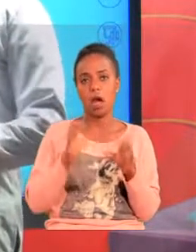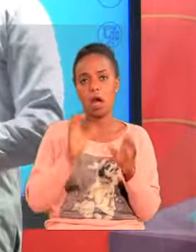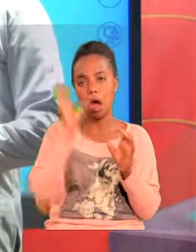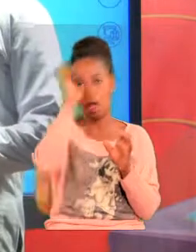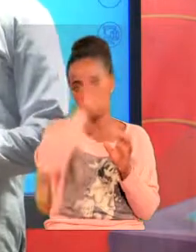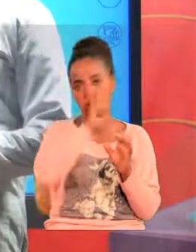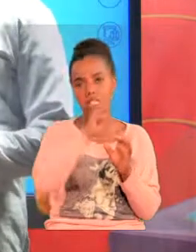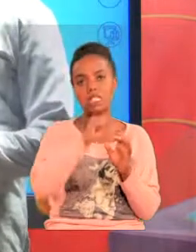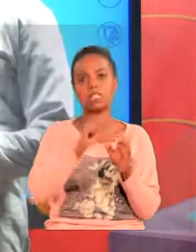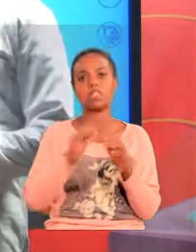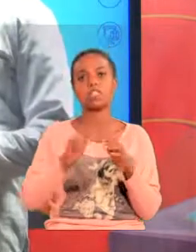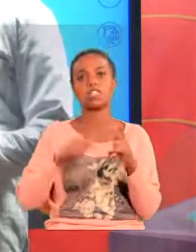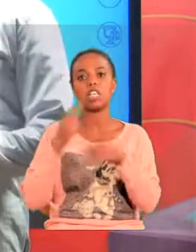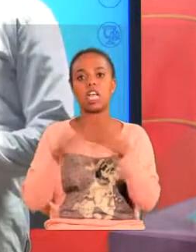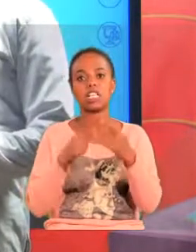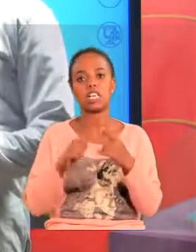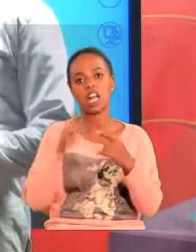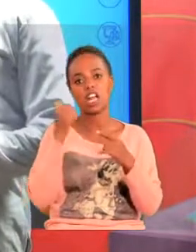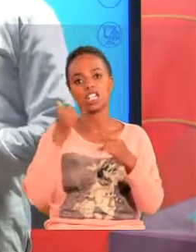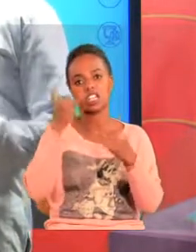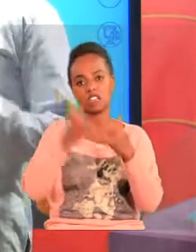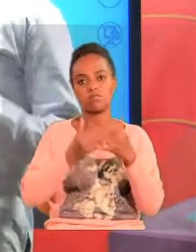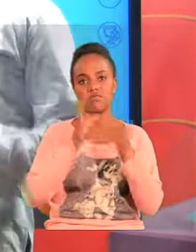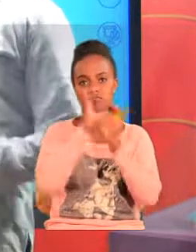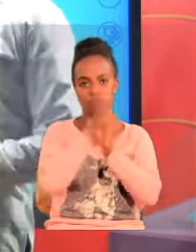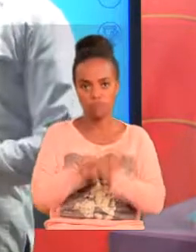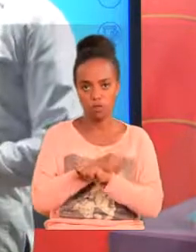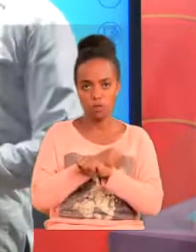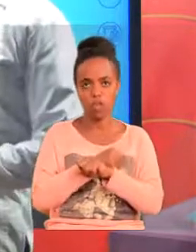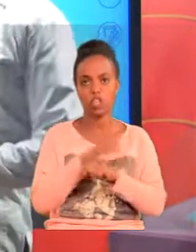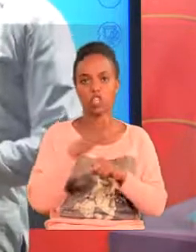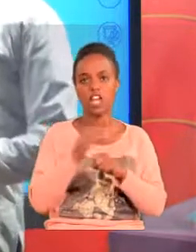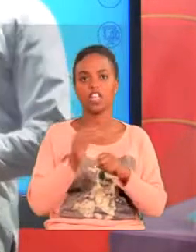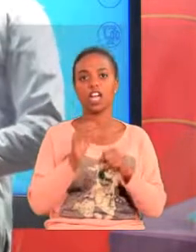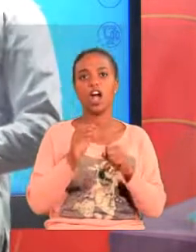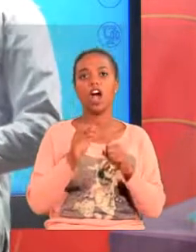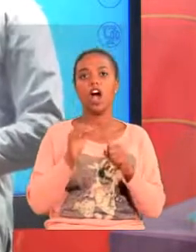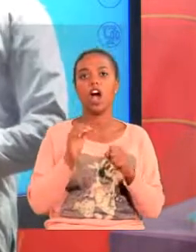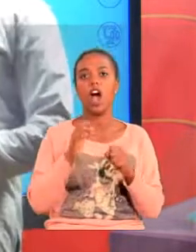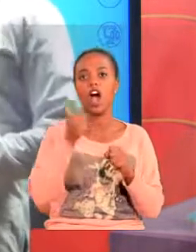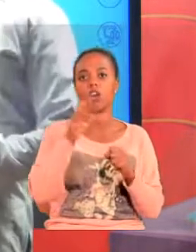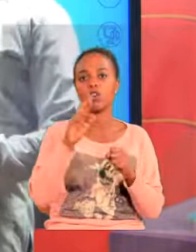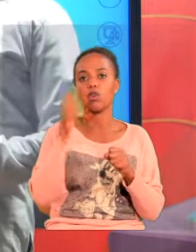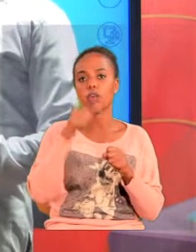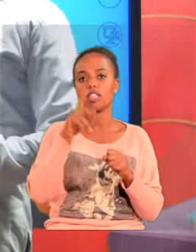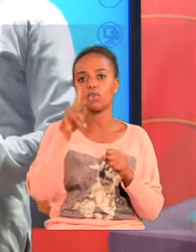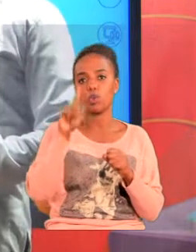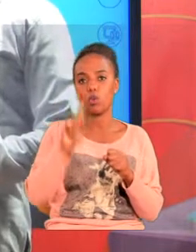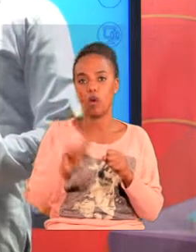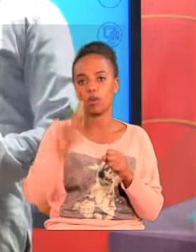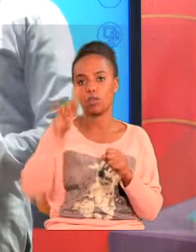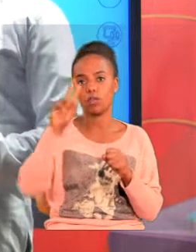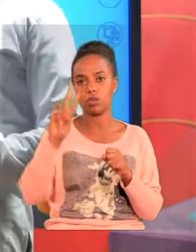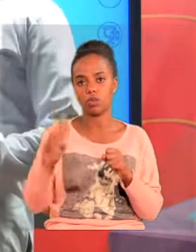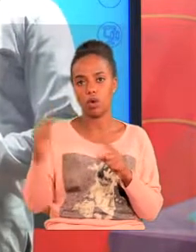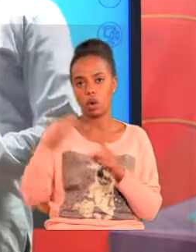another statement Q, we call conclusion. And an argument form P1, P2 up to